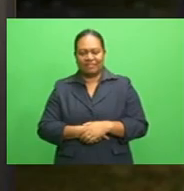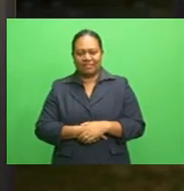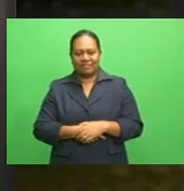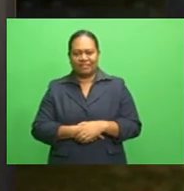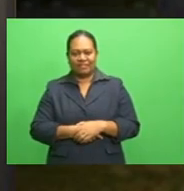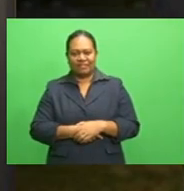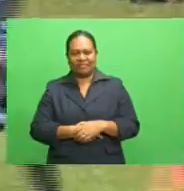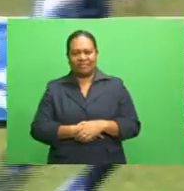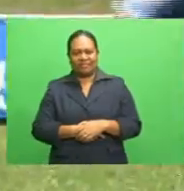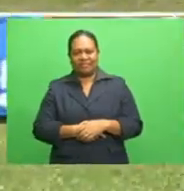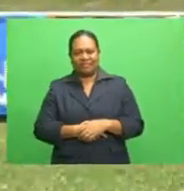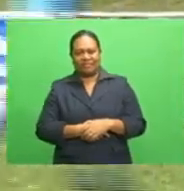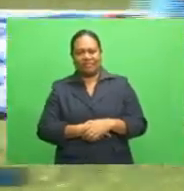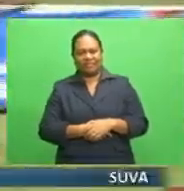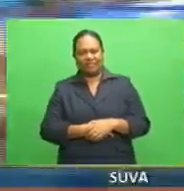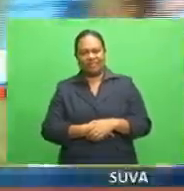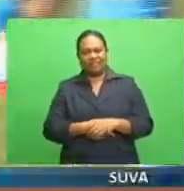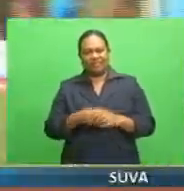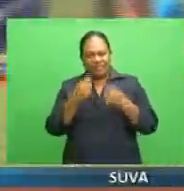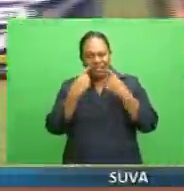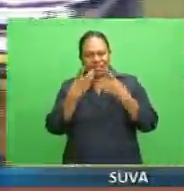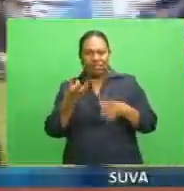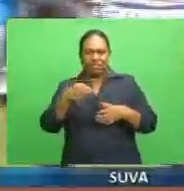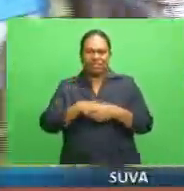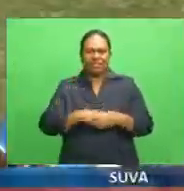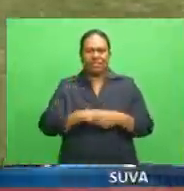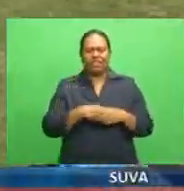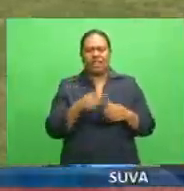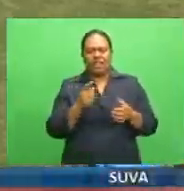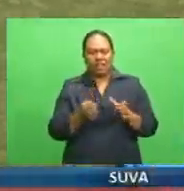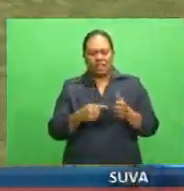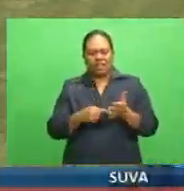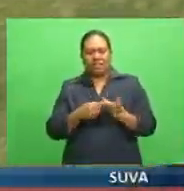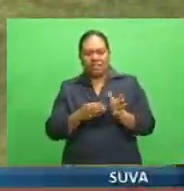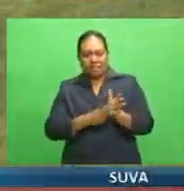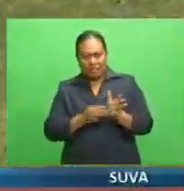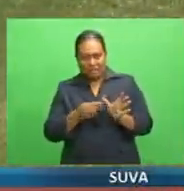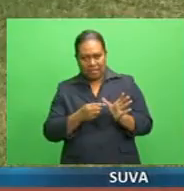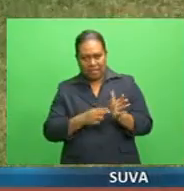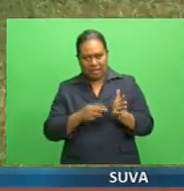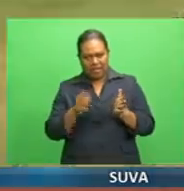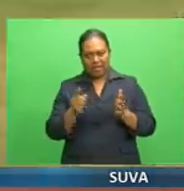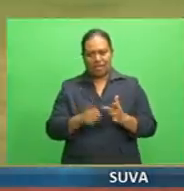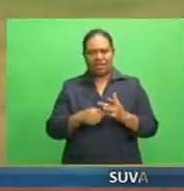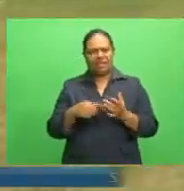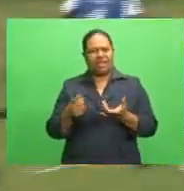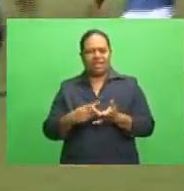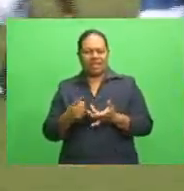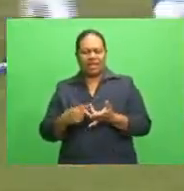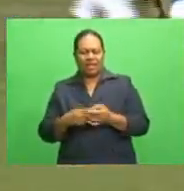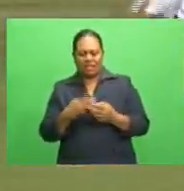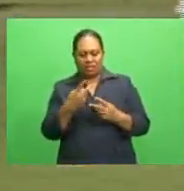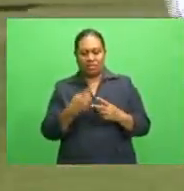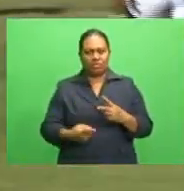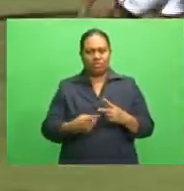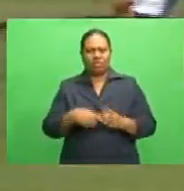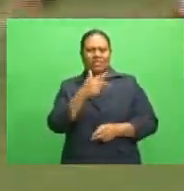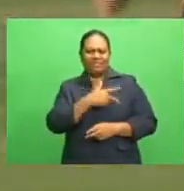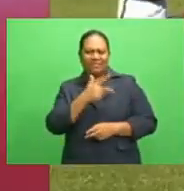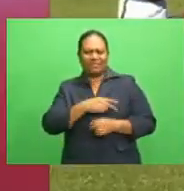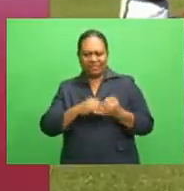reports. Backline players including Sevens reps Terio Tamani, Aluciano Nduva and Chiuta Weningolo were injured during